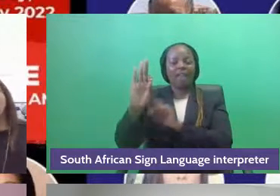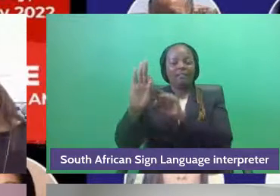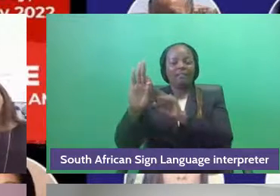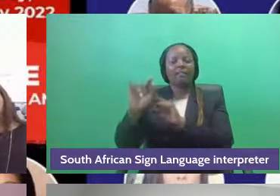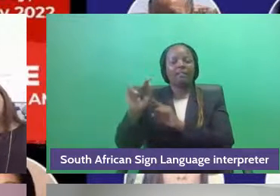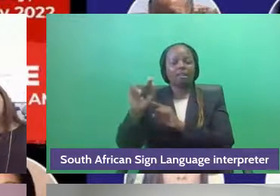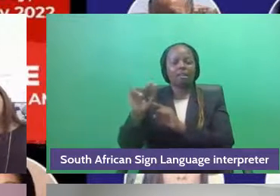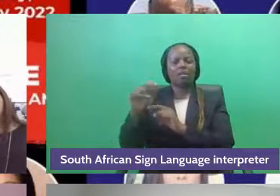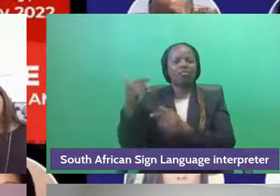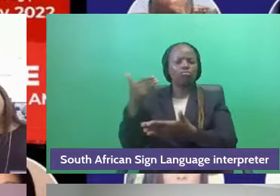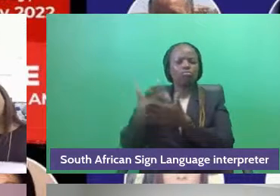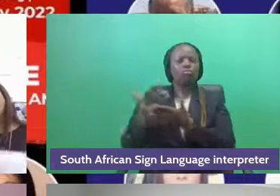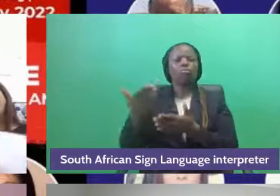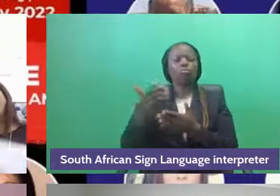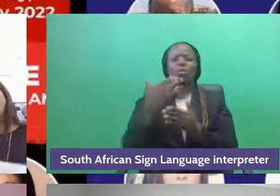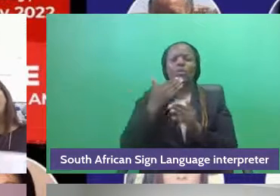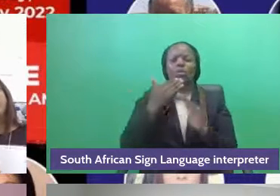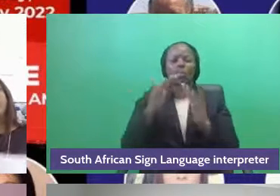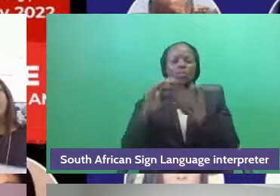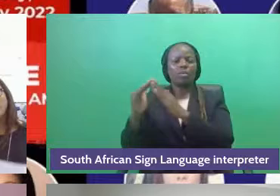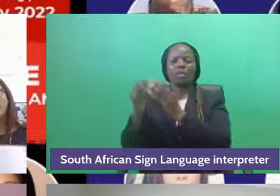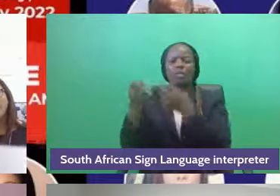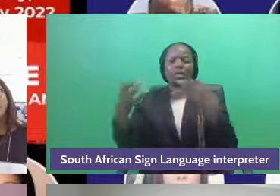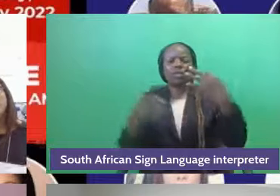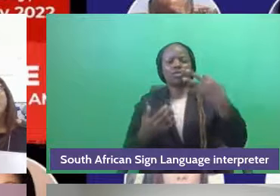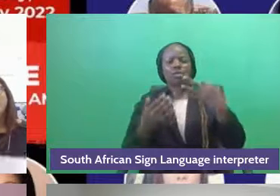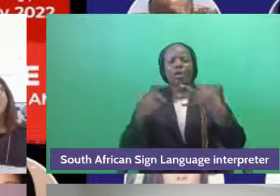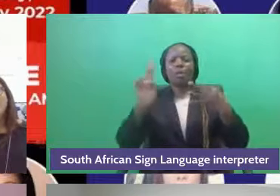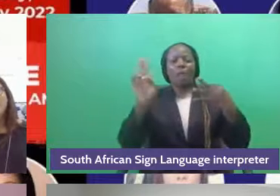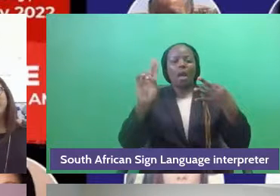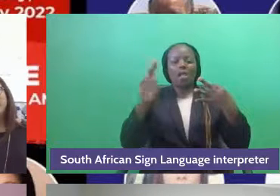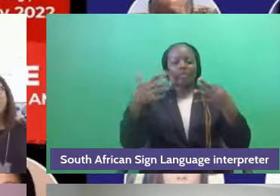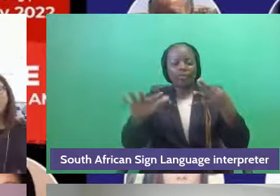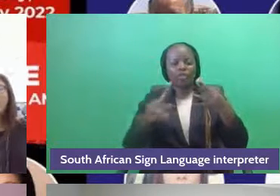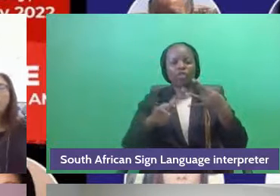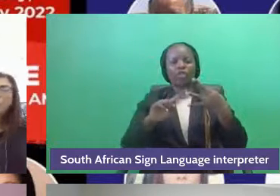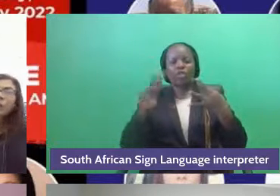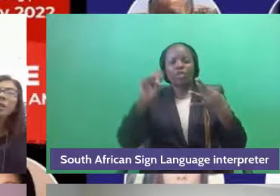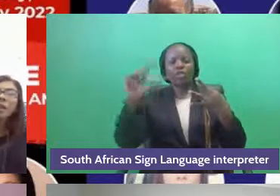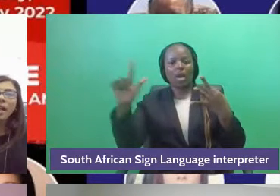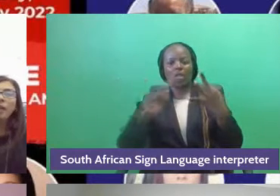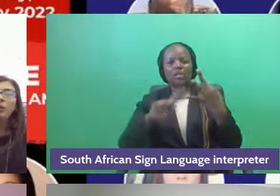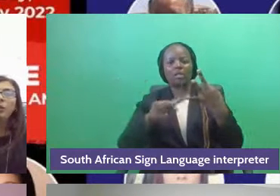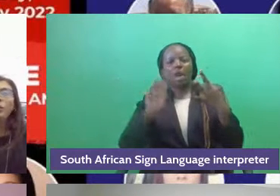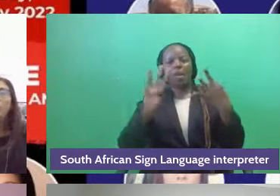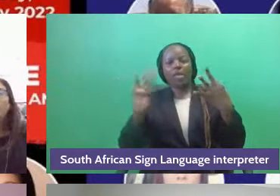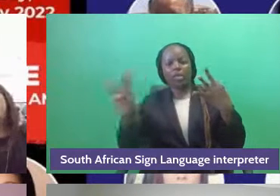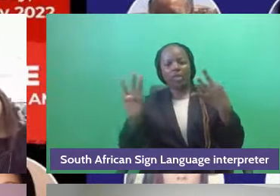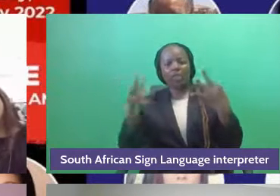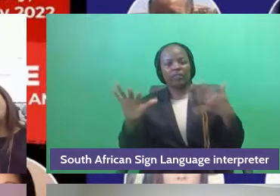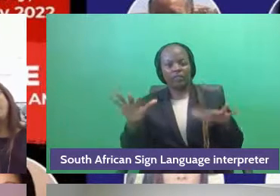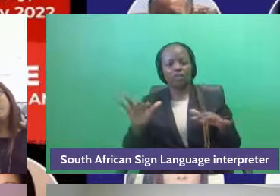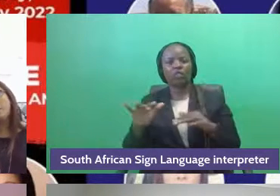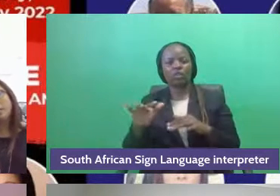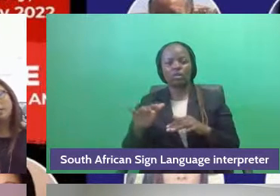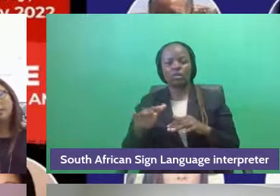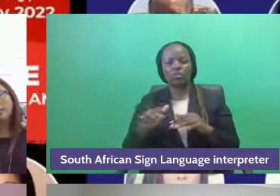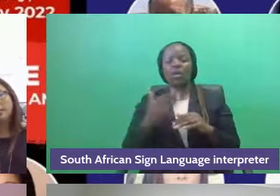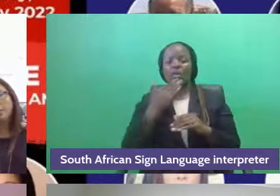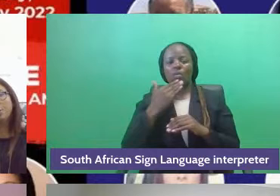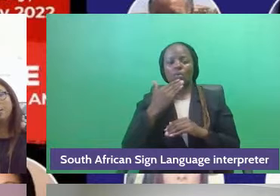far we've trained 3 communities. We've covered Umlazi, Newlands, and Wentworth, and we work with